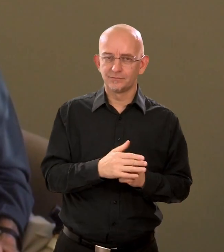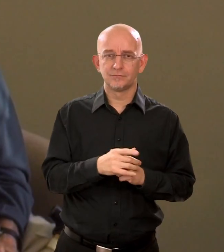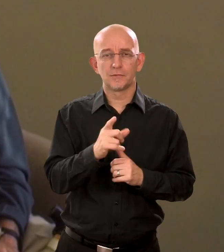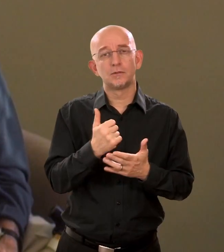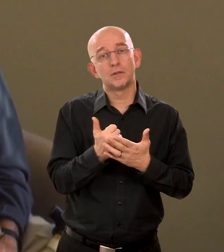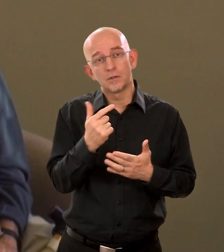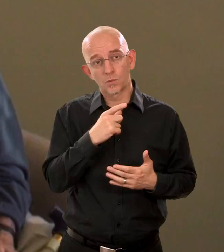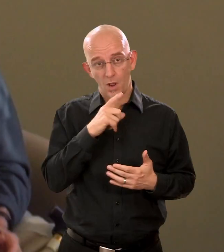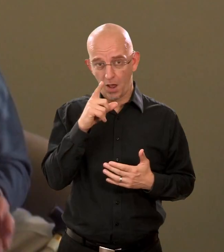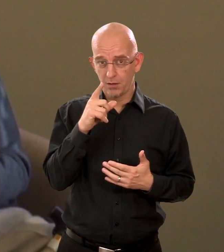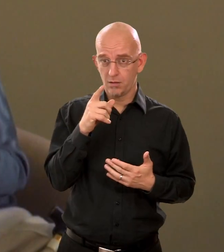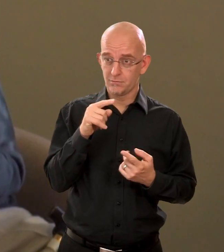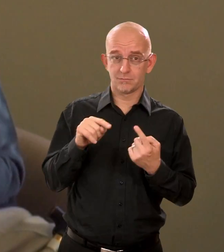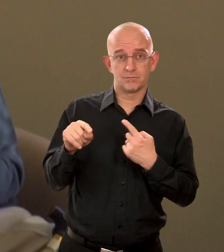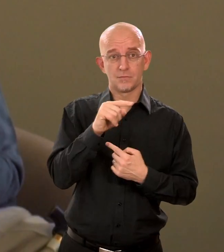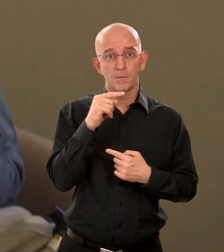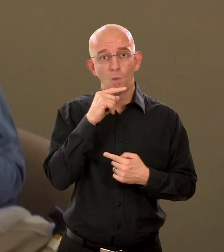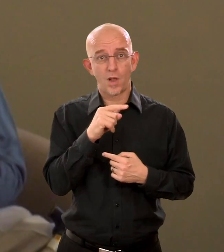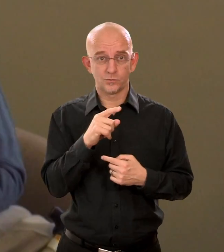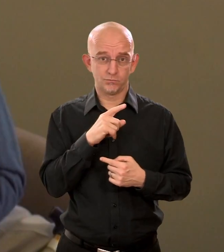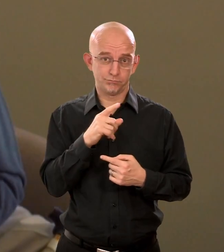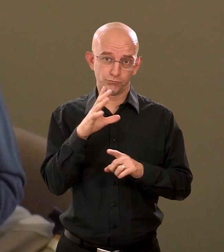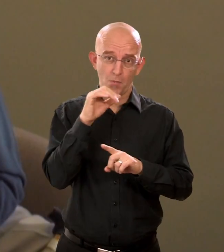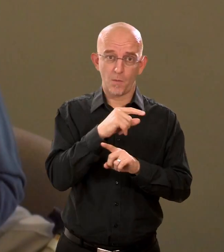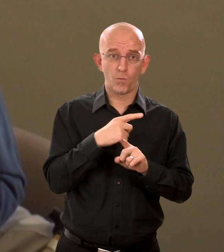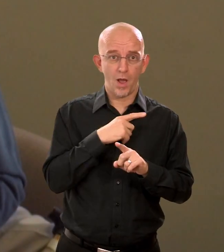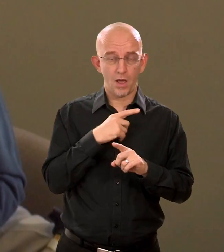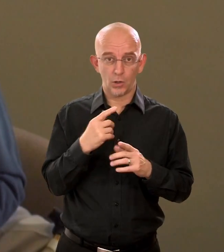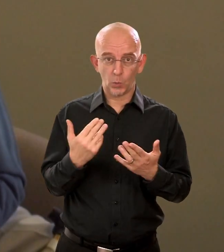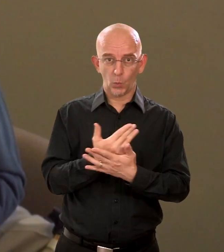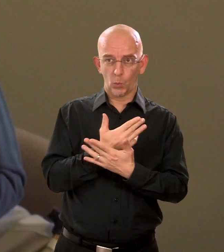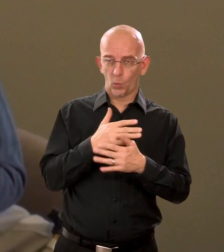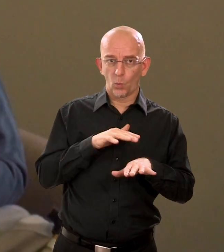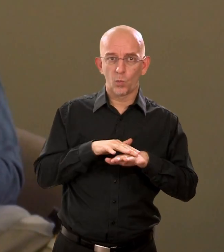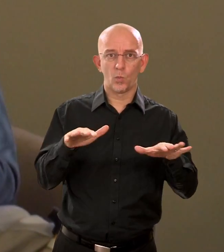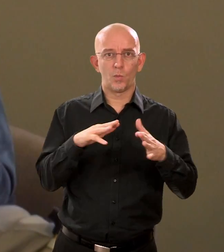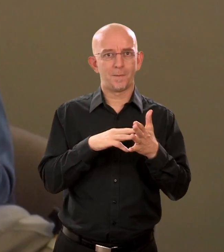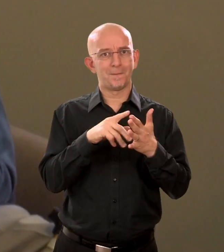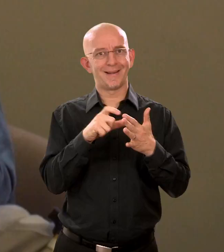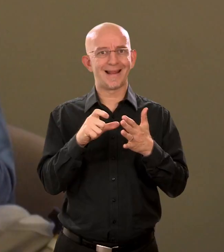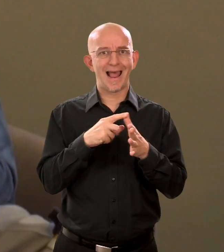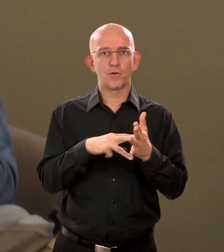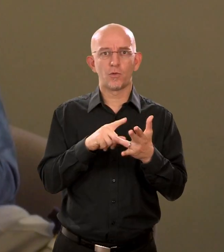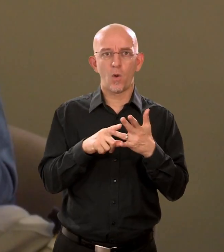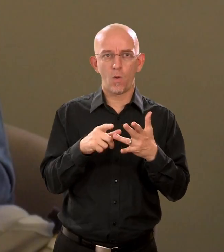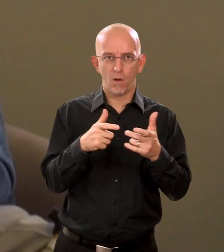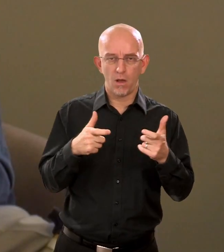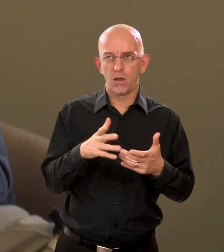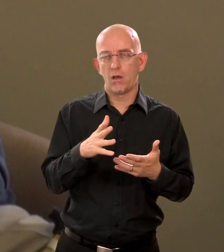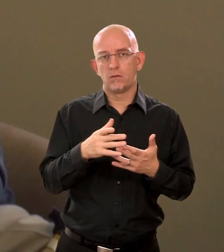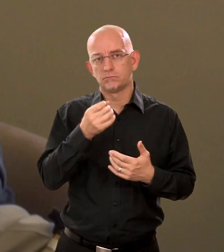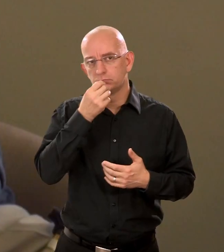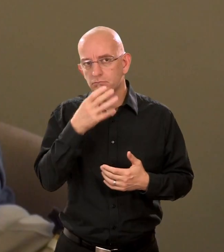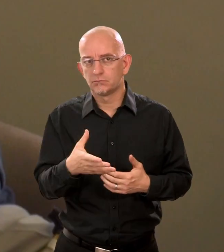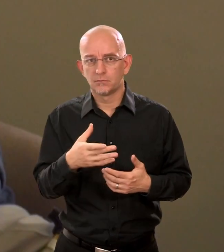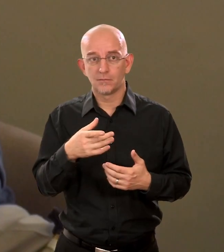remember, it was new for us, was the Meccano set. Yes. That was marvellous. If you